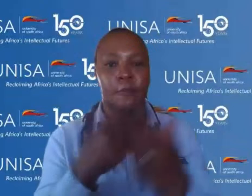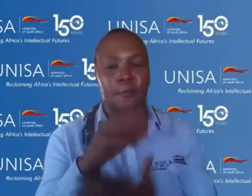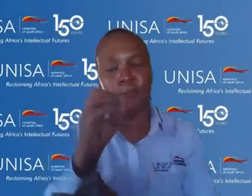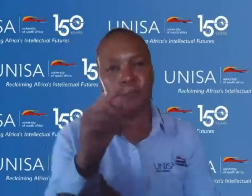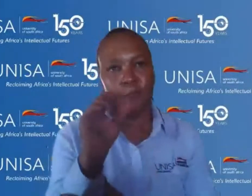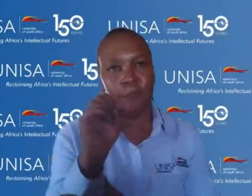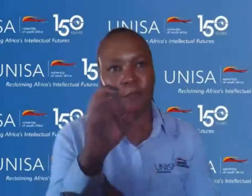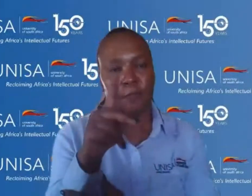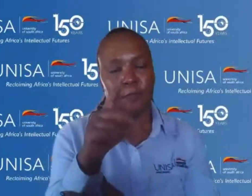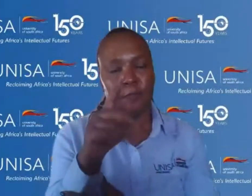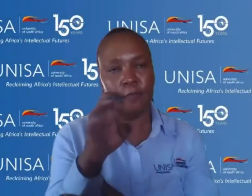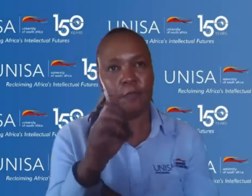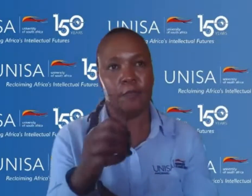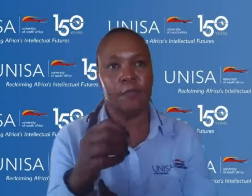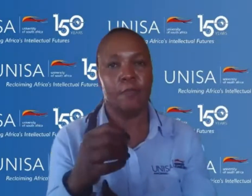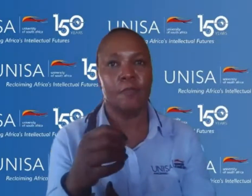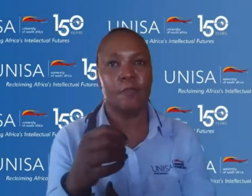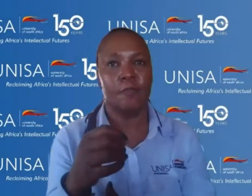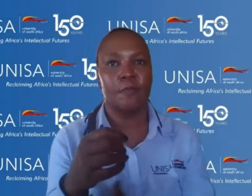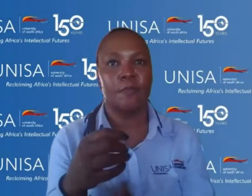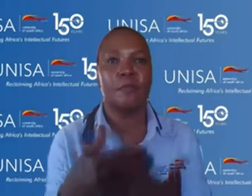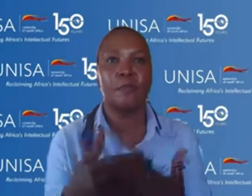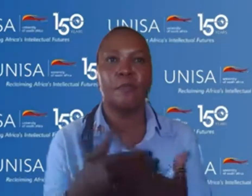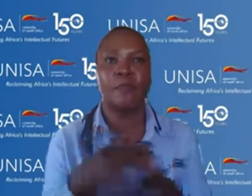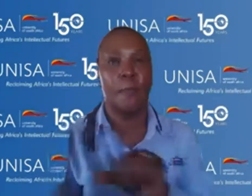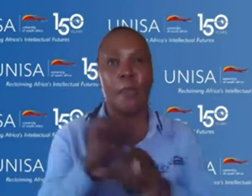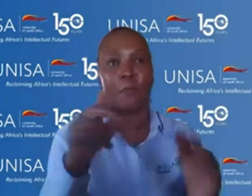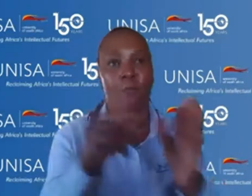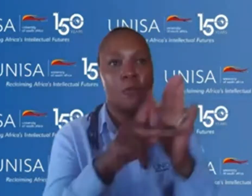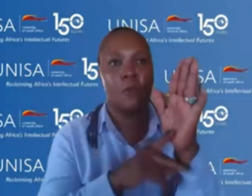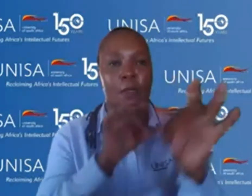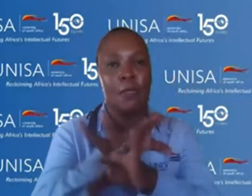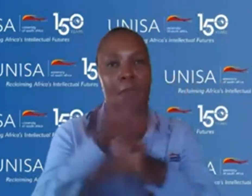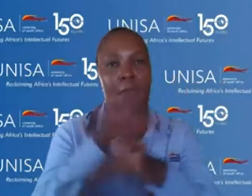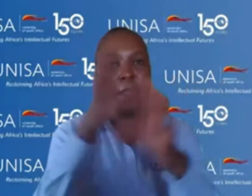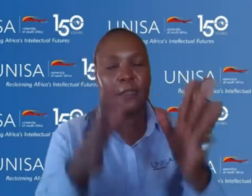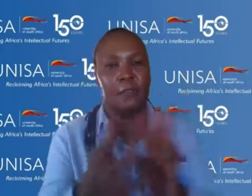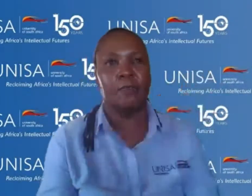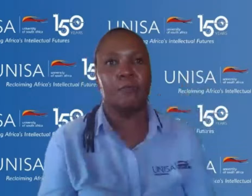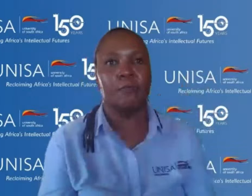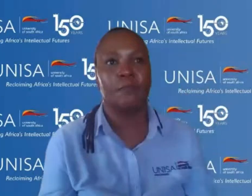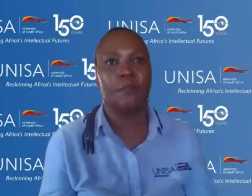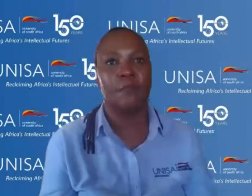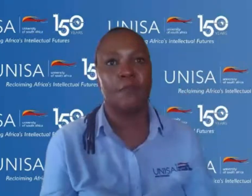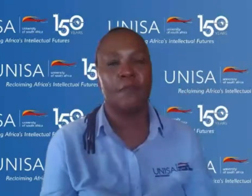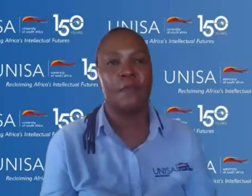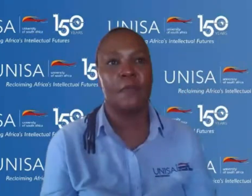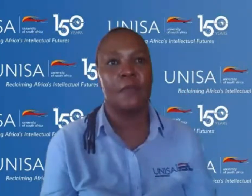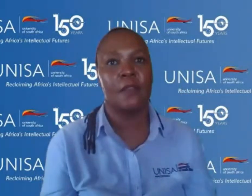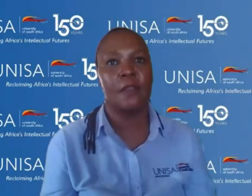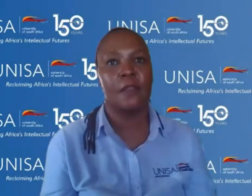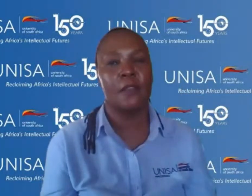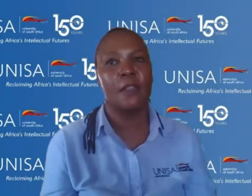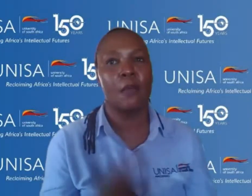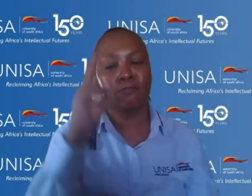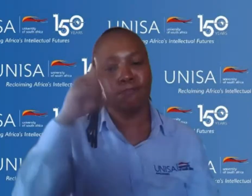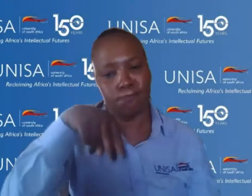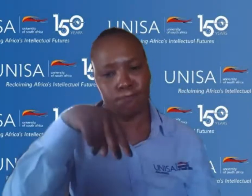hand over back to the program director, this is my oversight, and I would like to